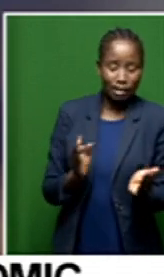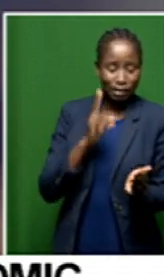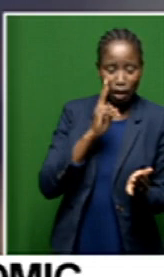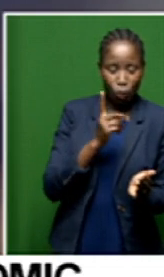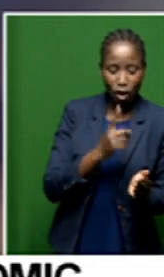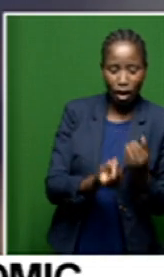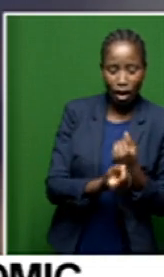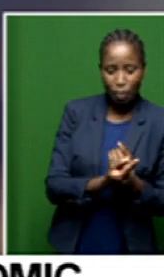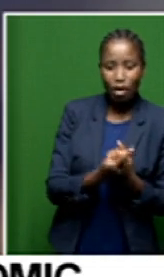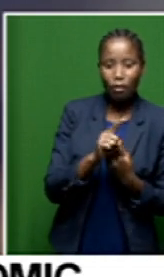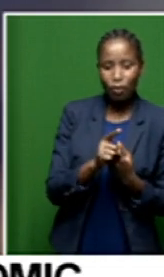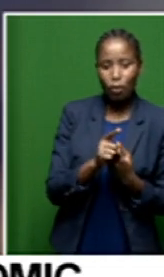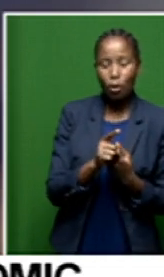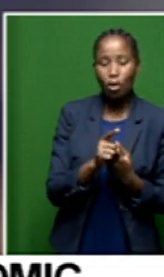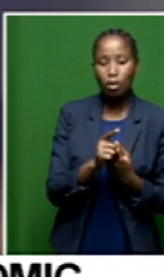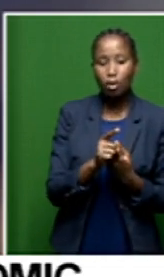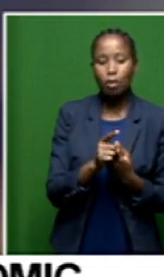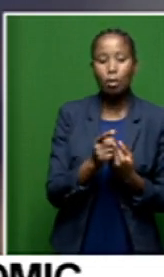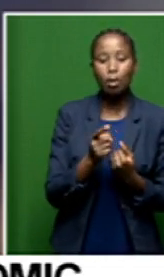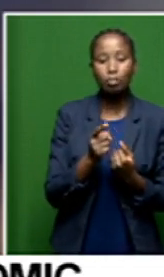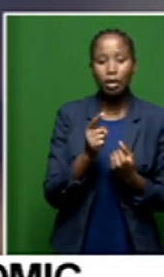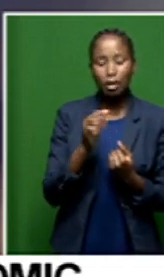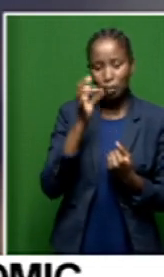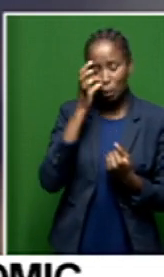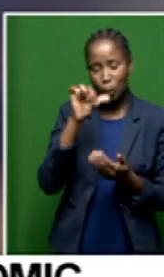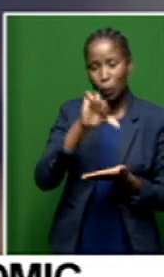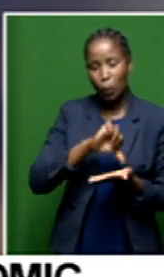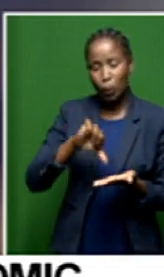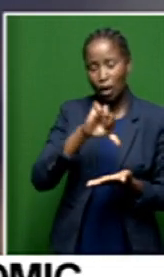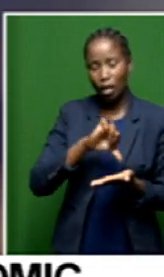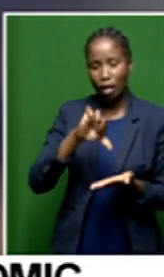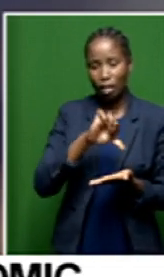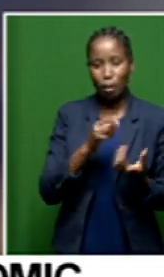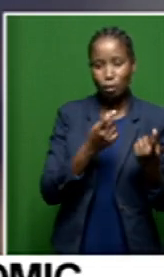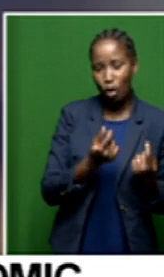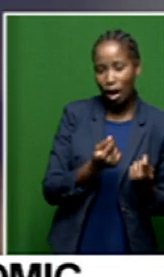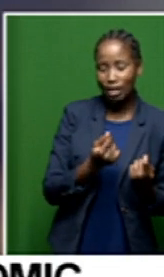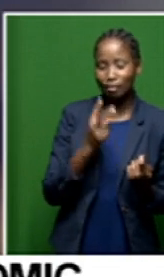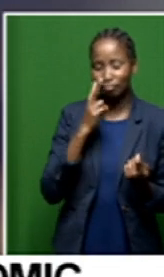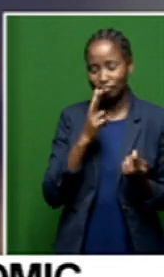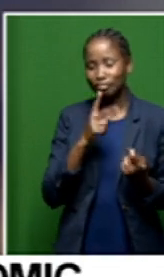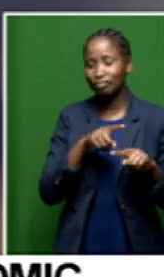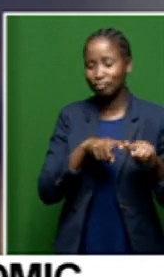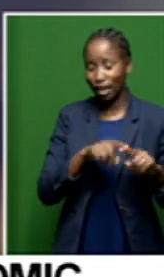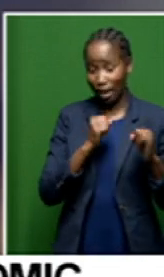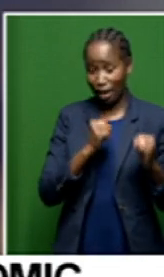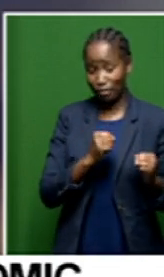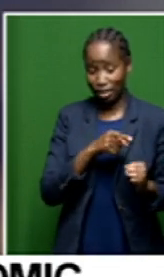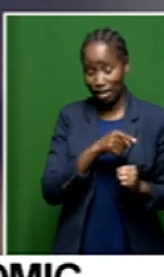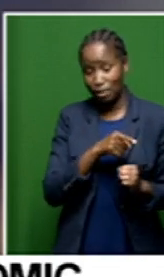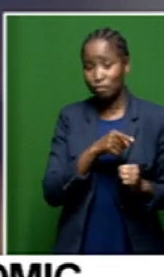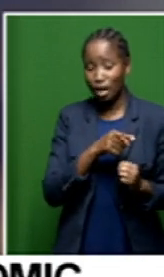commodity prices remaining quite elevated, developed economies that are commodity heavy like South Africa start to